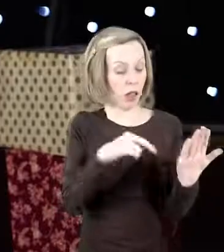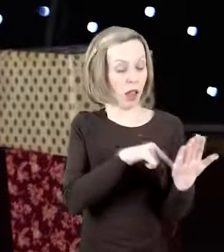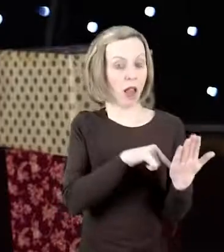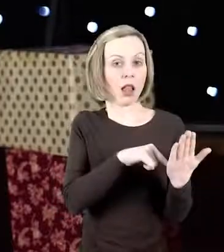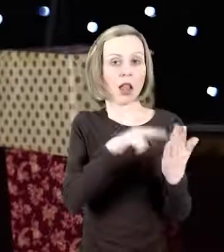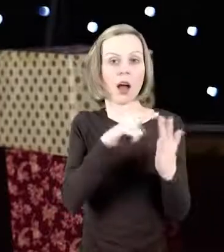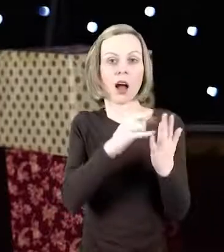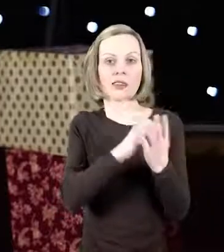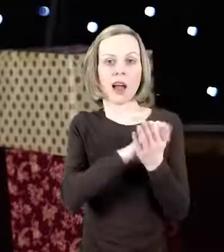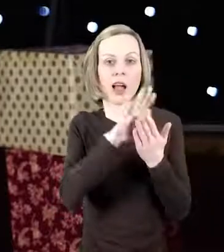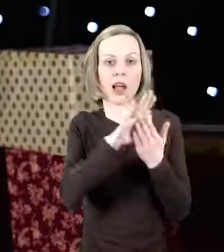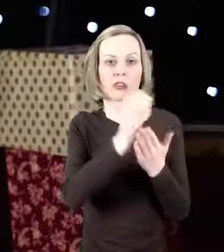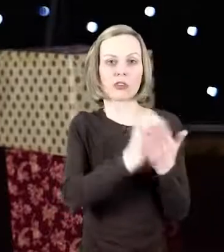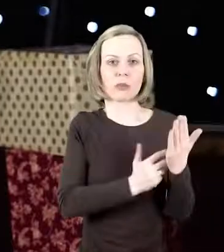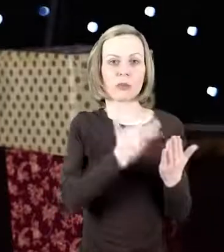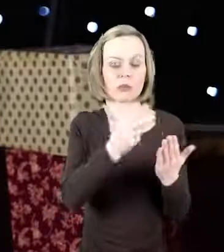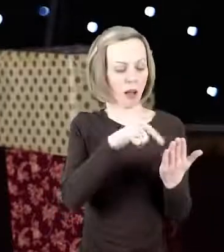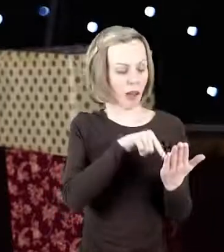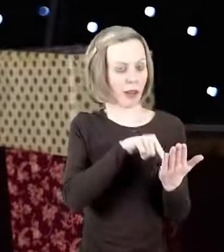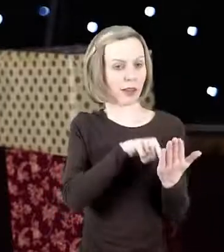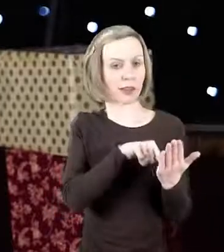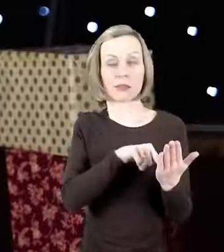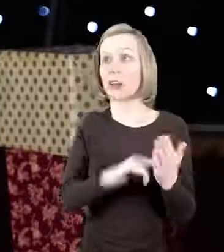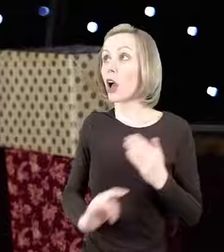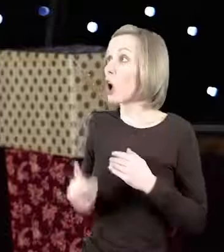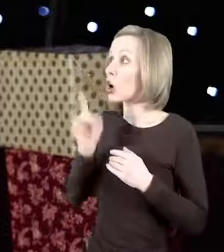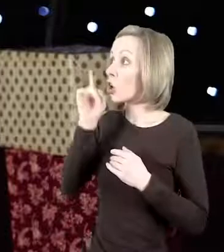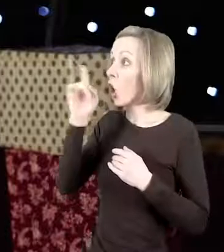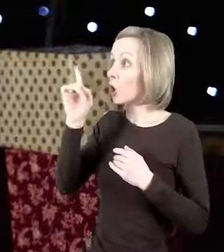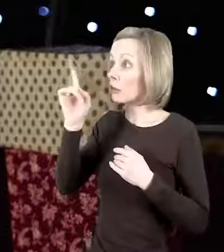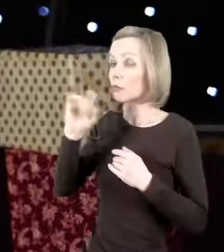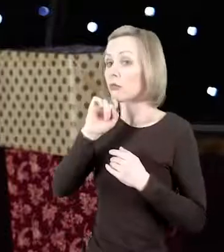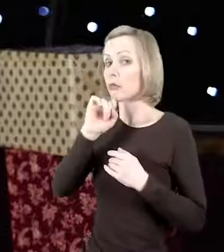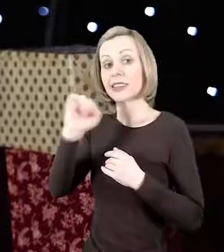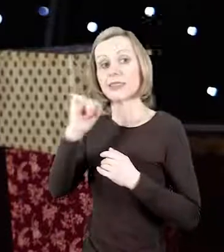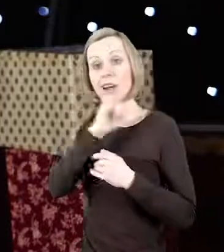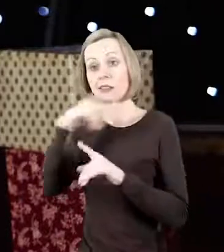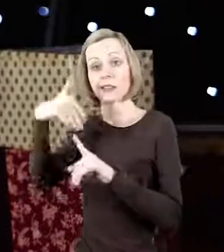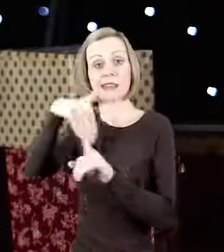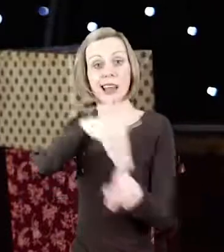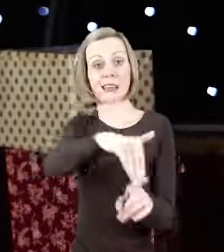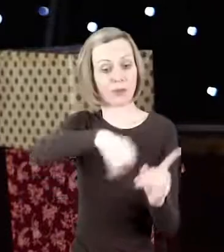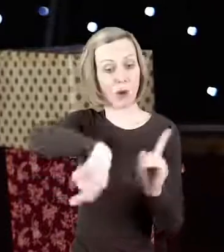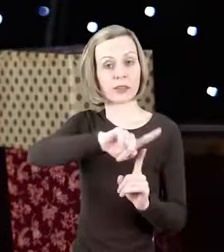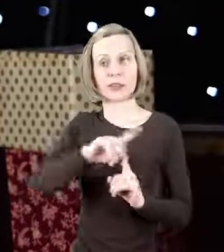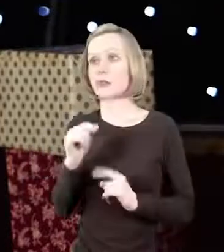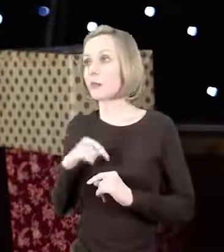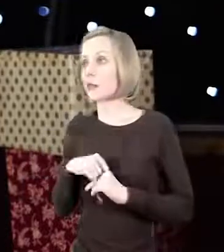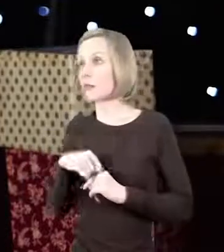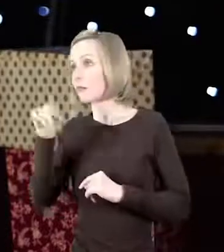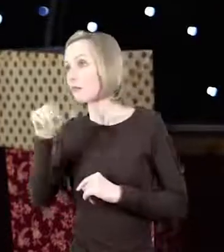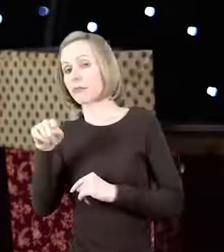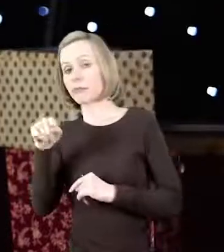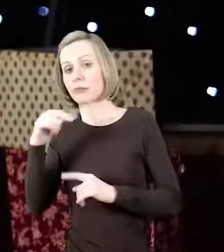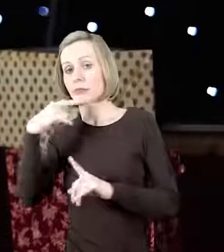Isaiah, chapter 9, it talks about how that God sent his son for us. He sent him down to us because